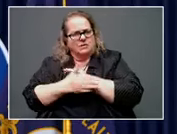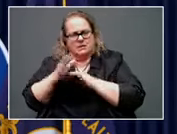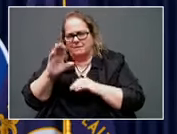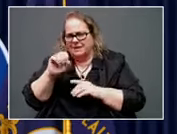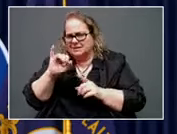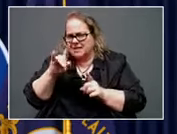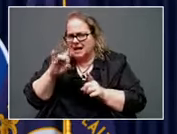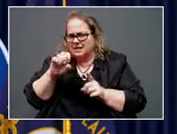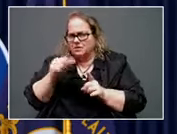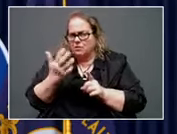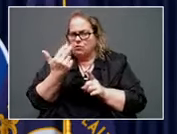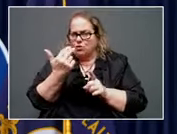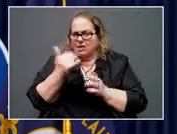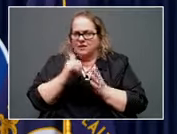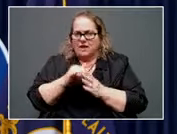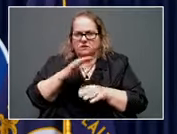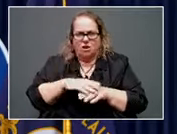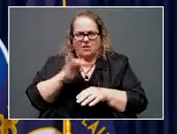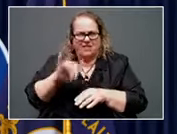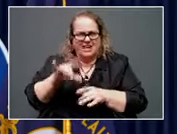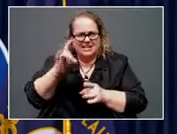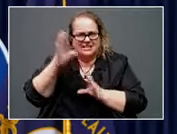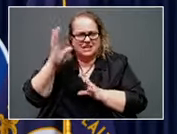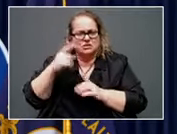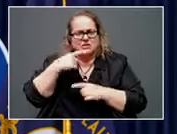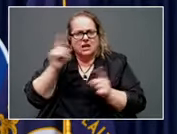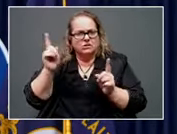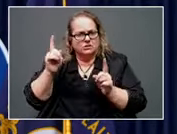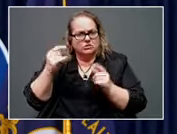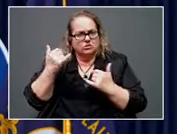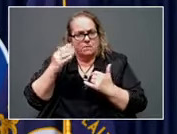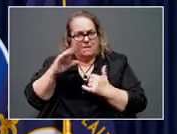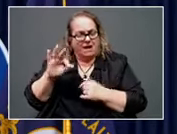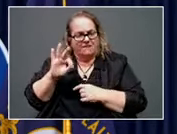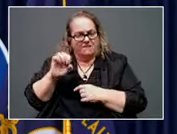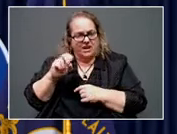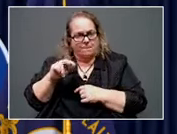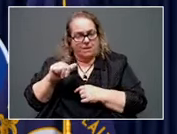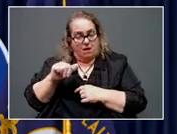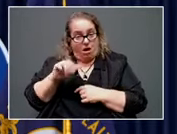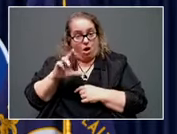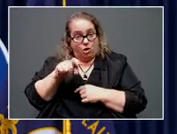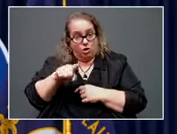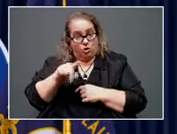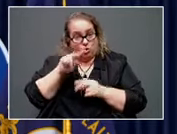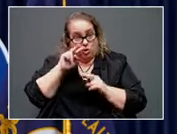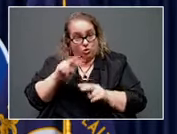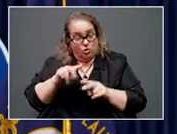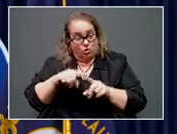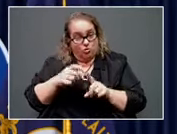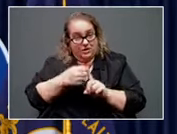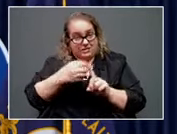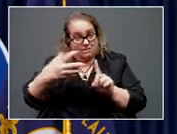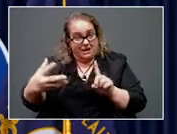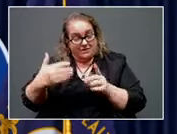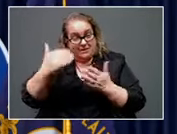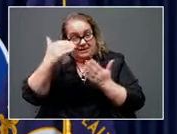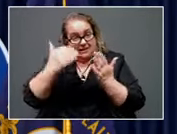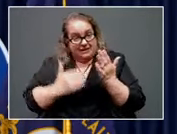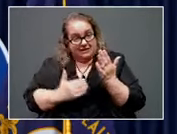this disaster declaration announced today by FEMA. Are you looking to expand the list from